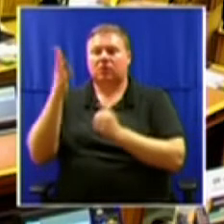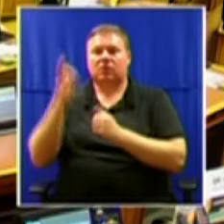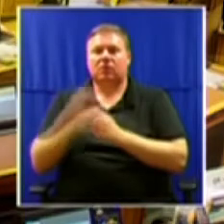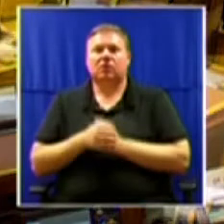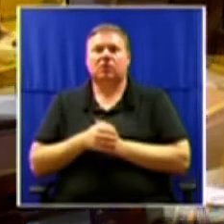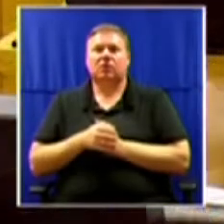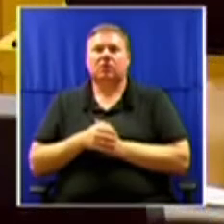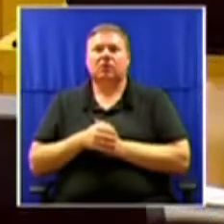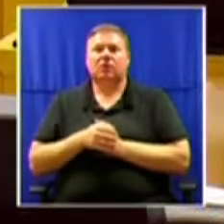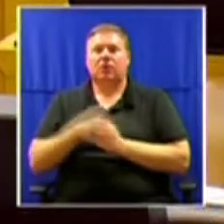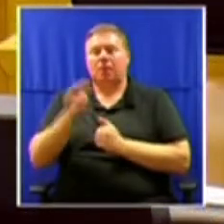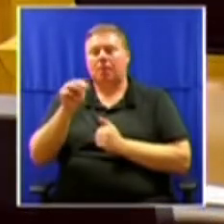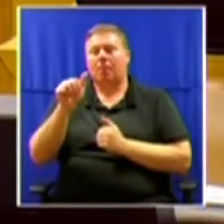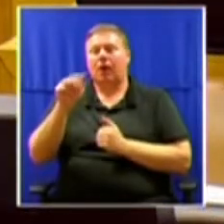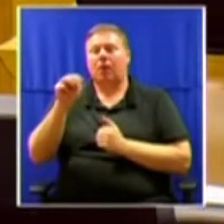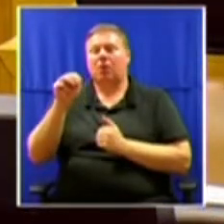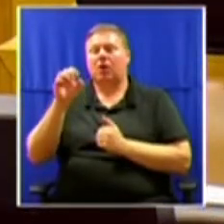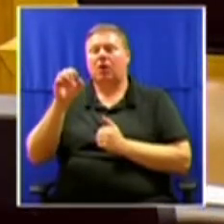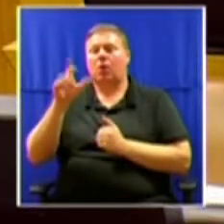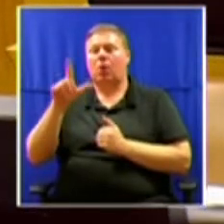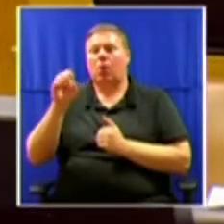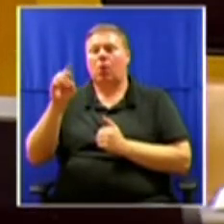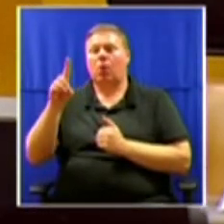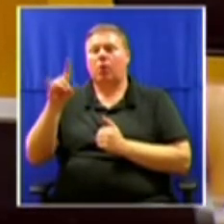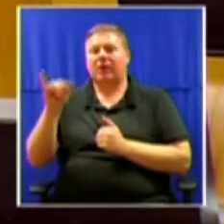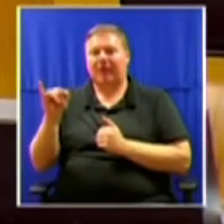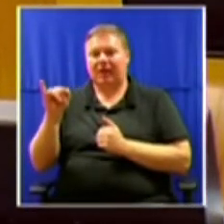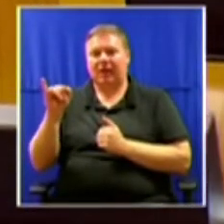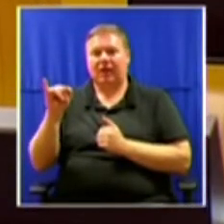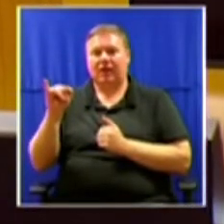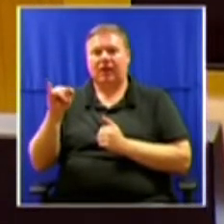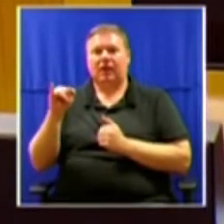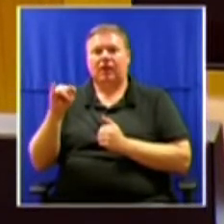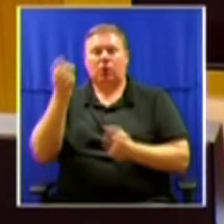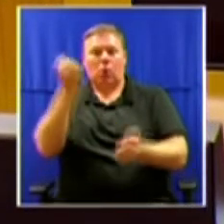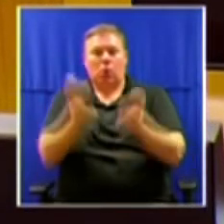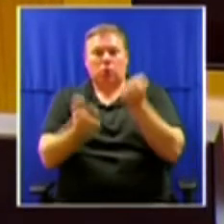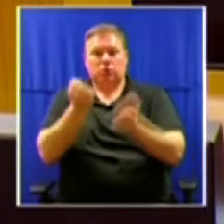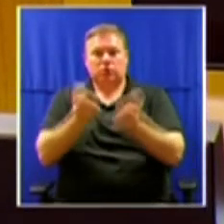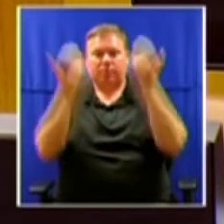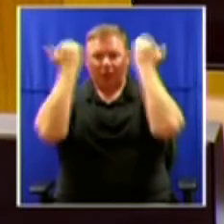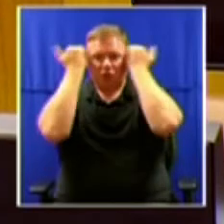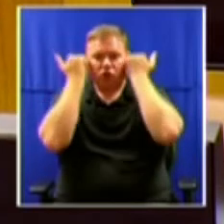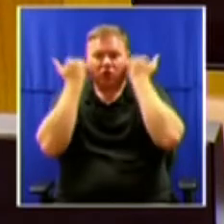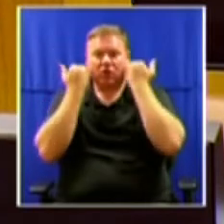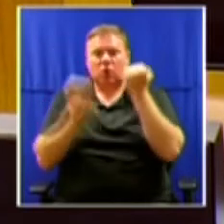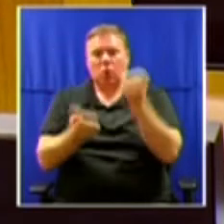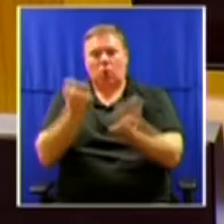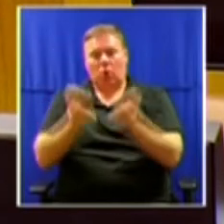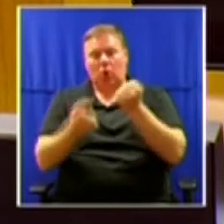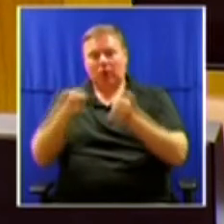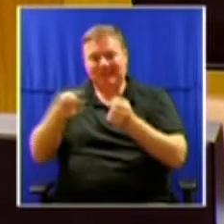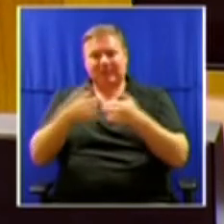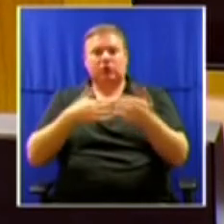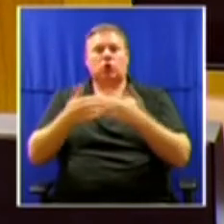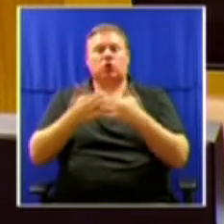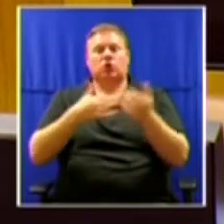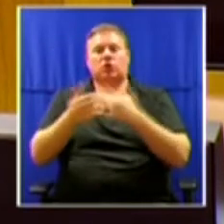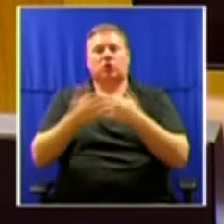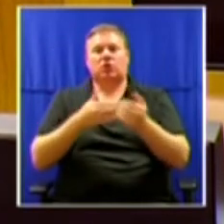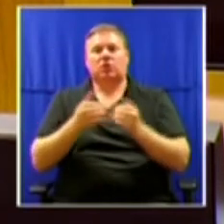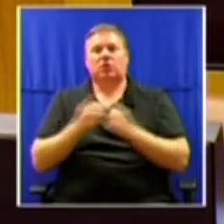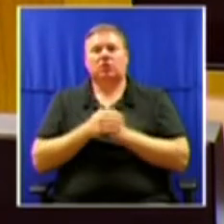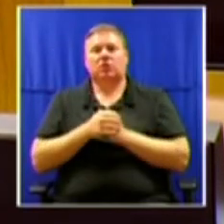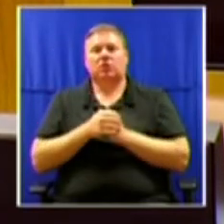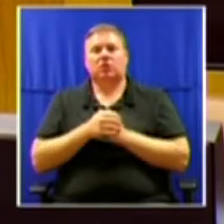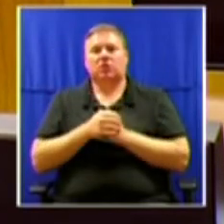Mamelodi Magistrate Court, following a number of hurdles which were experienced by the contractor, Figile